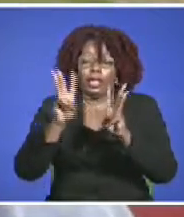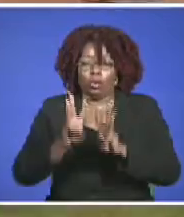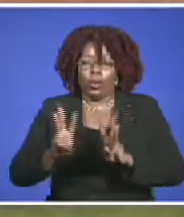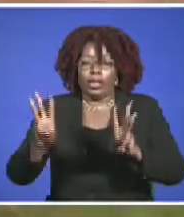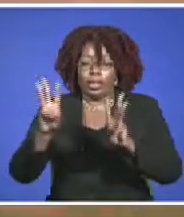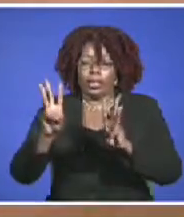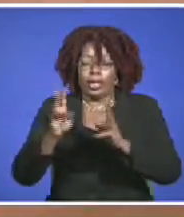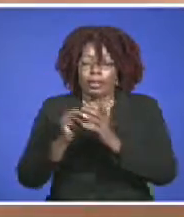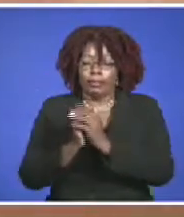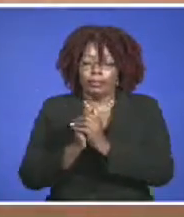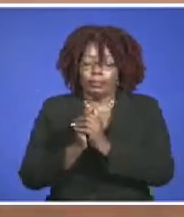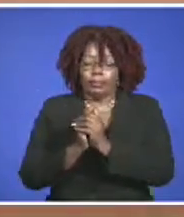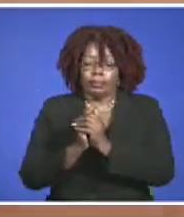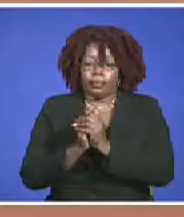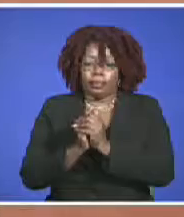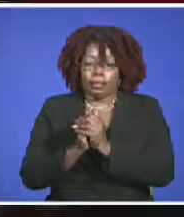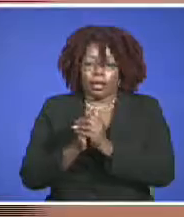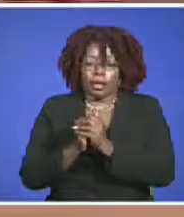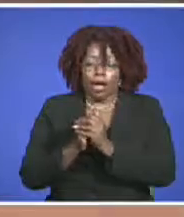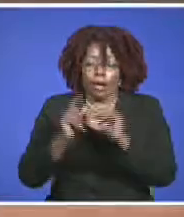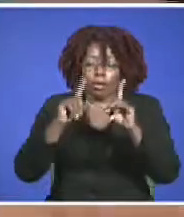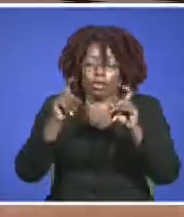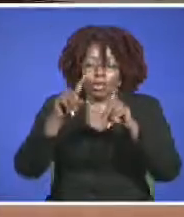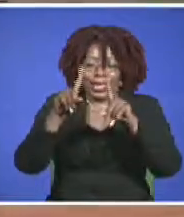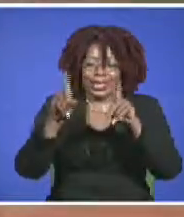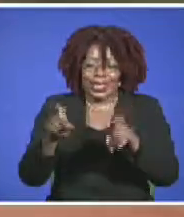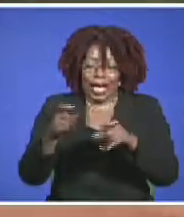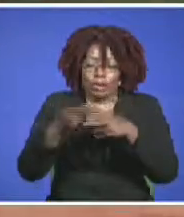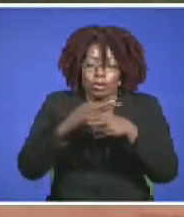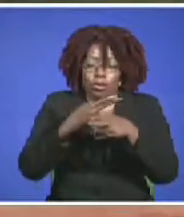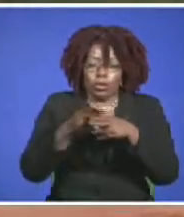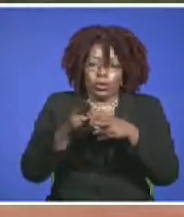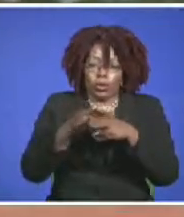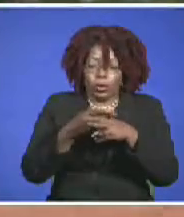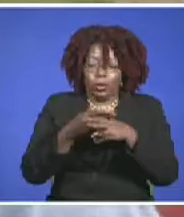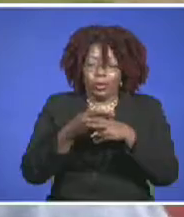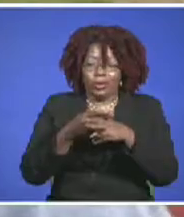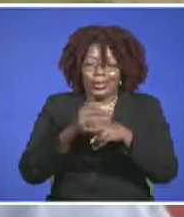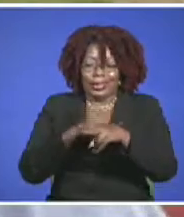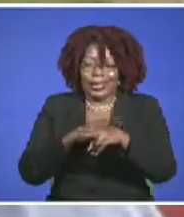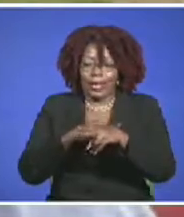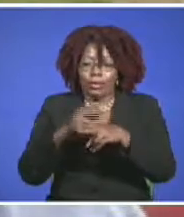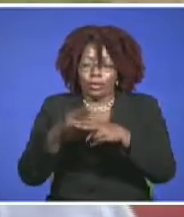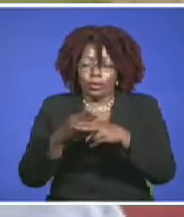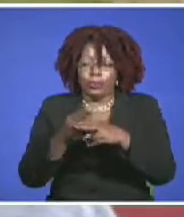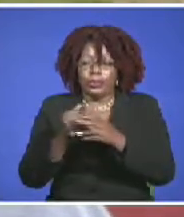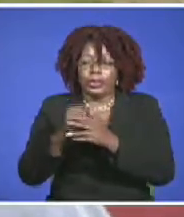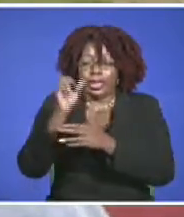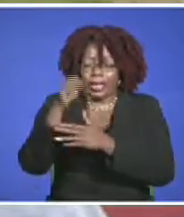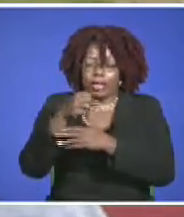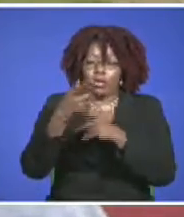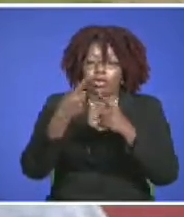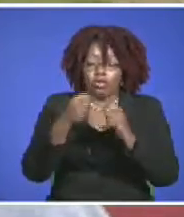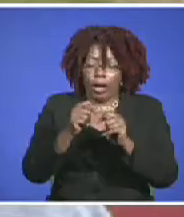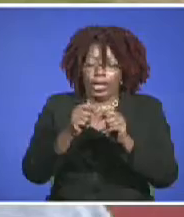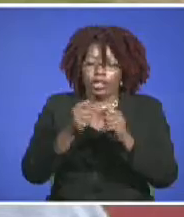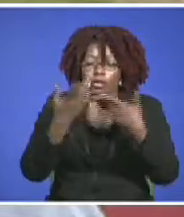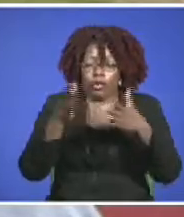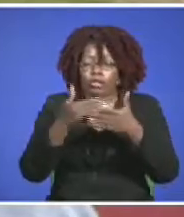in. With the exams right around the corner, time is off the effort. Yeah. I'm trying to finish before